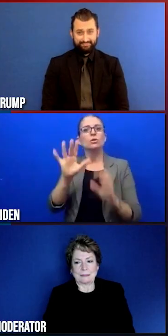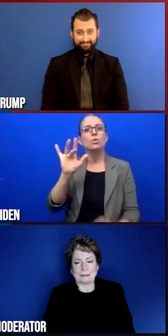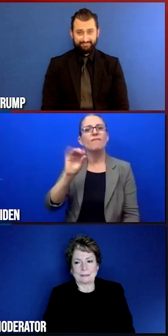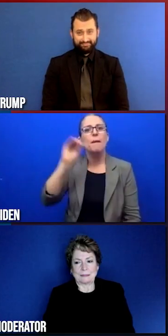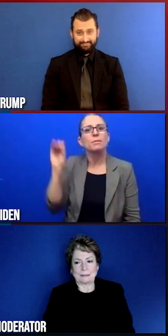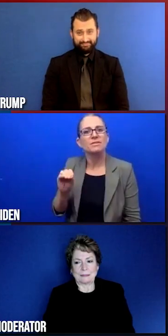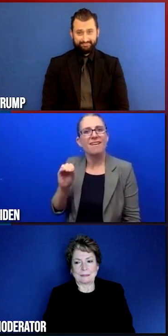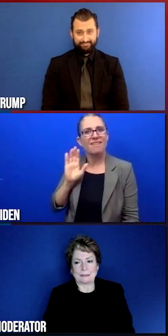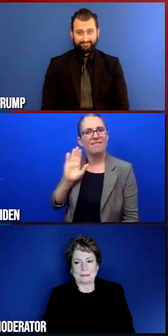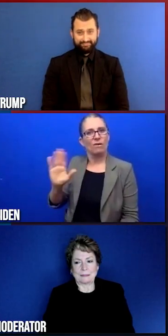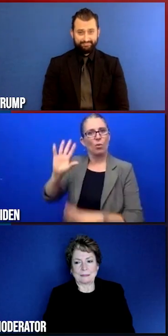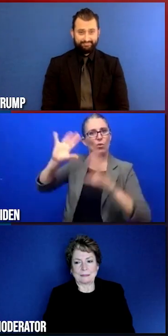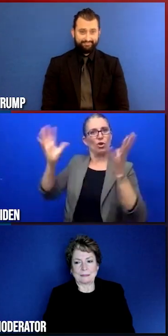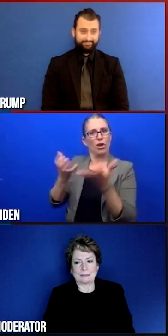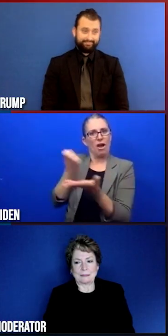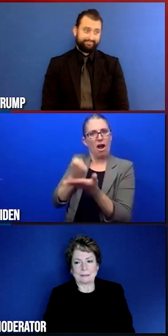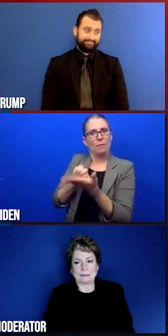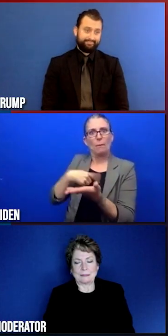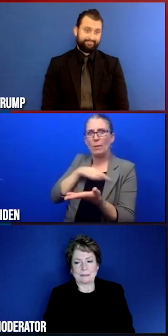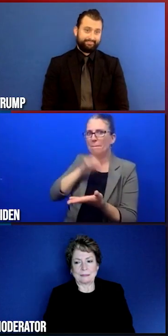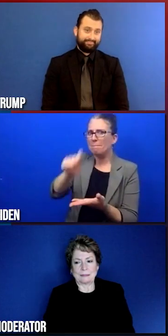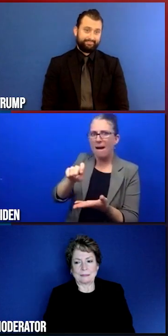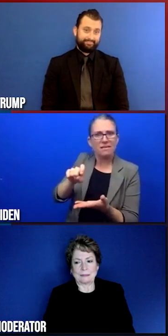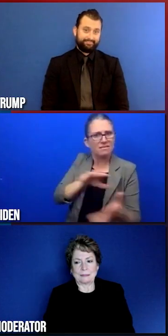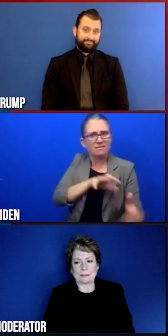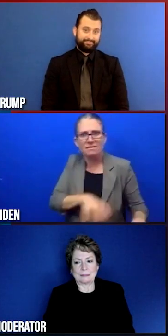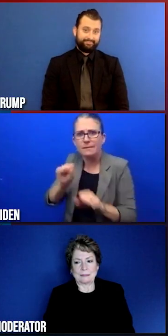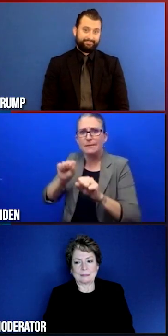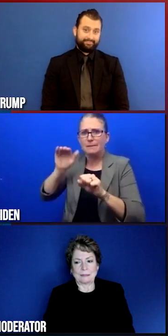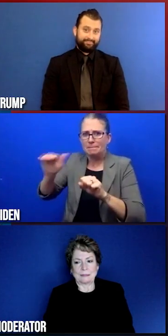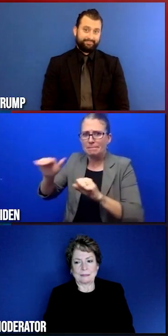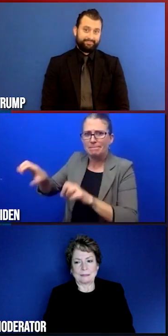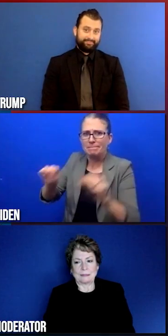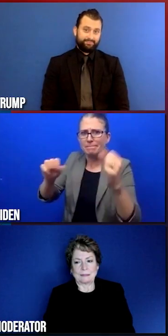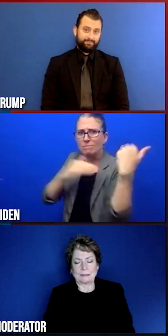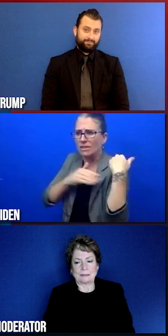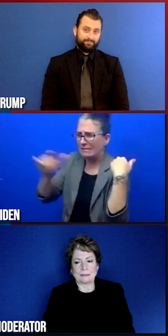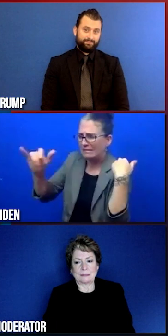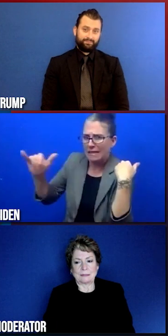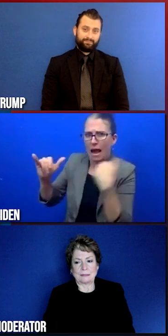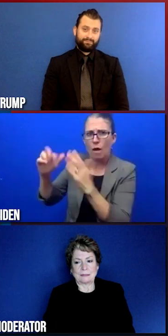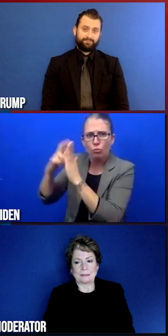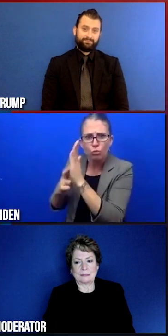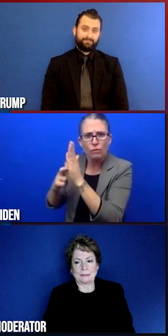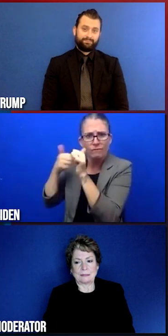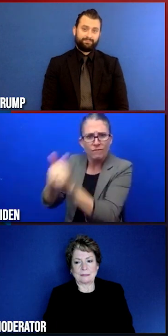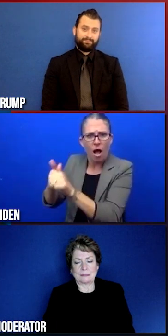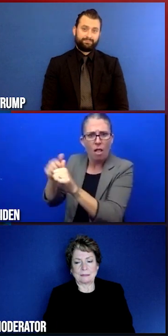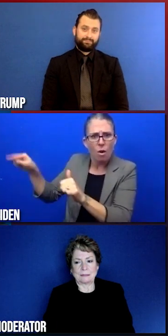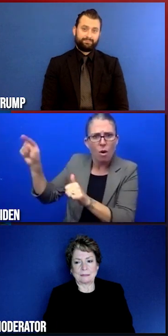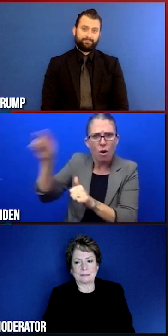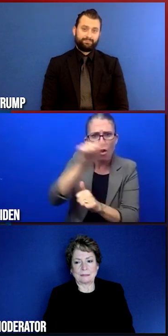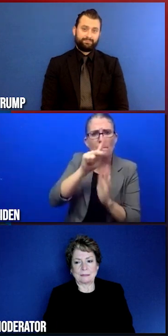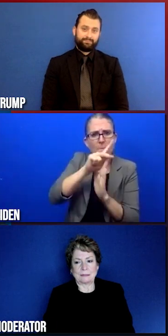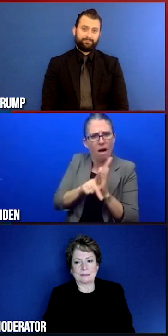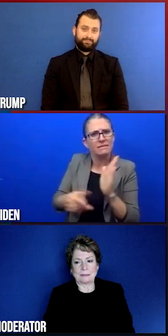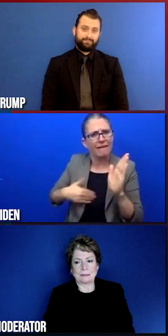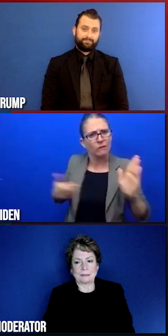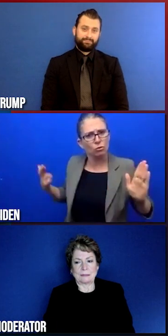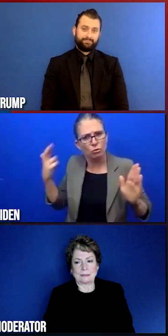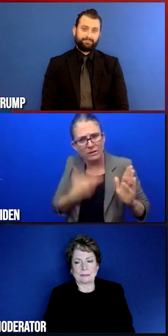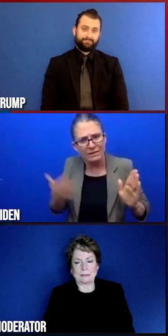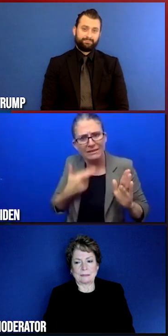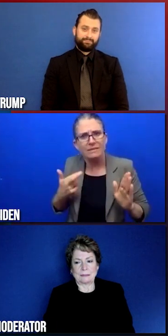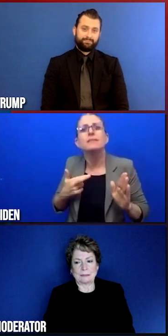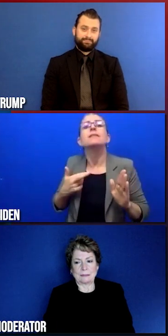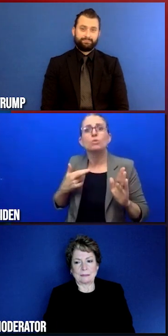you're going to pay the price for not paying by them economically. That's the way I will run it. And that's what we did in upholding steel tariffs and a range of other things